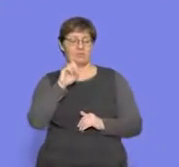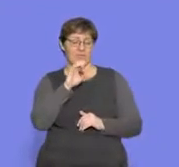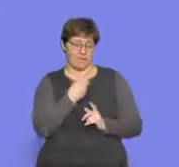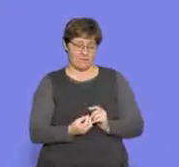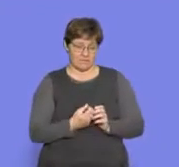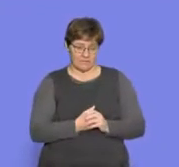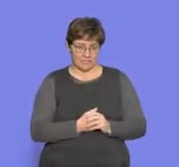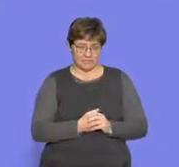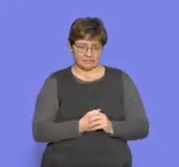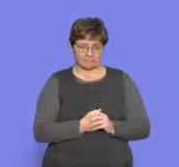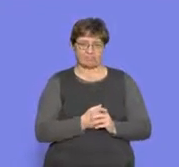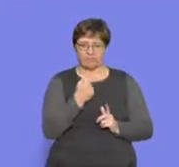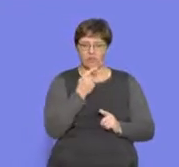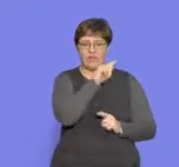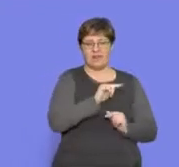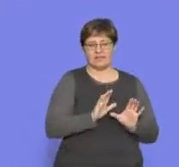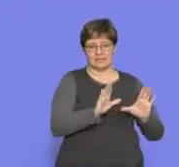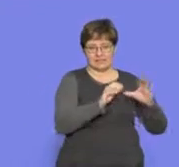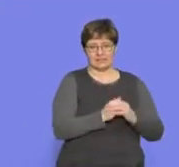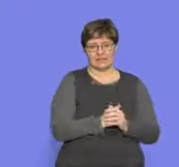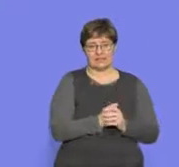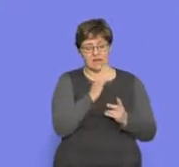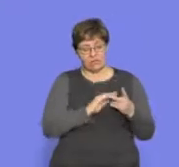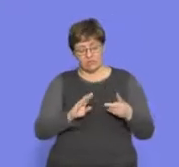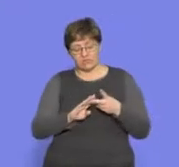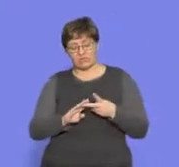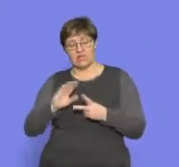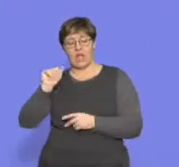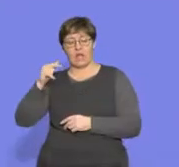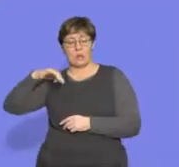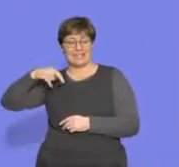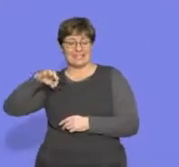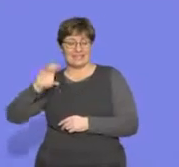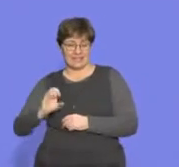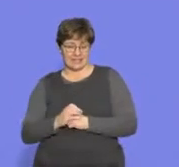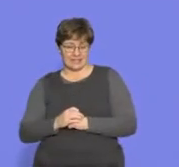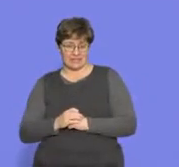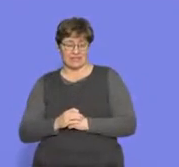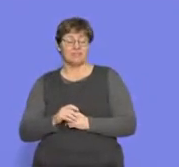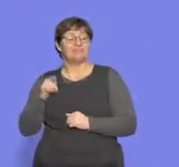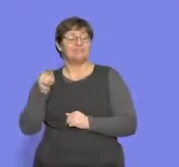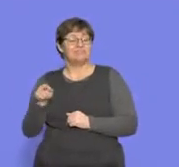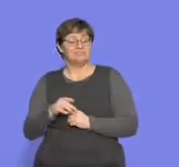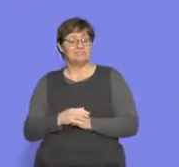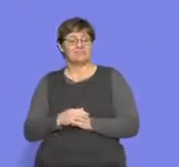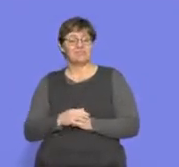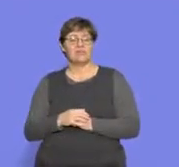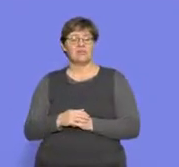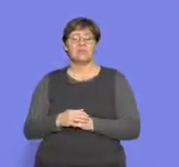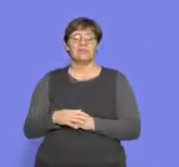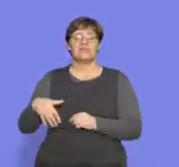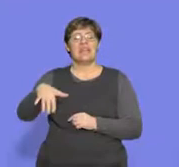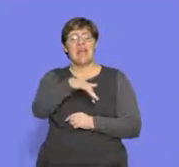have that are terrestrial. We also need to refer to the aquatic biomes that we have. And these aquatic biomes are